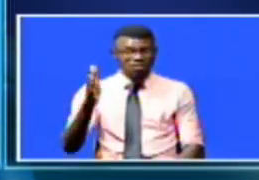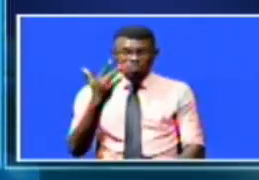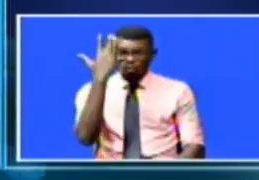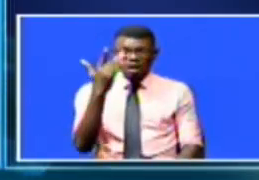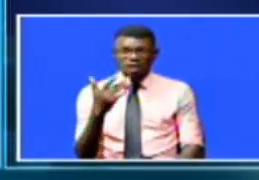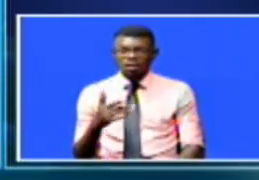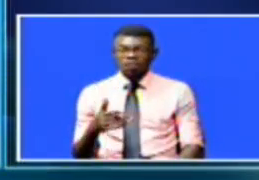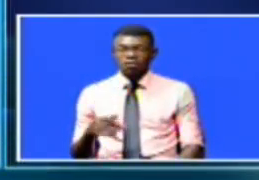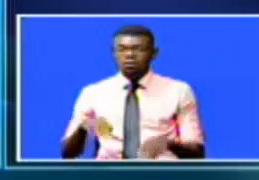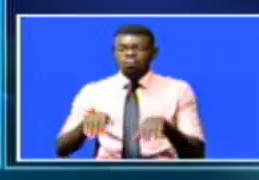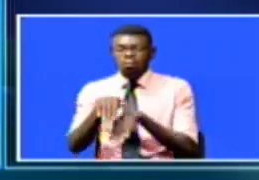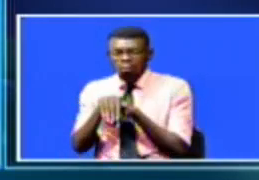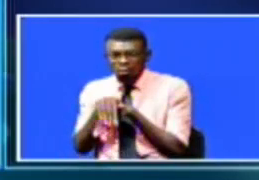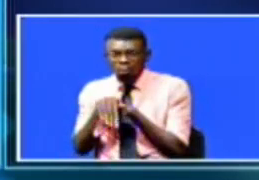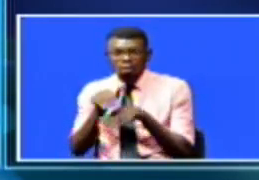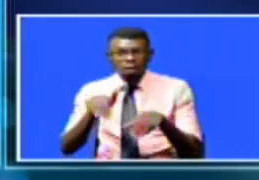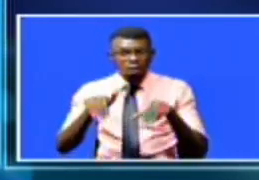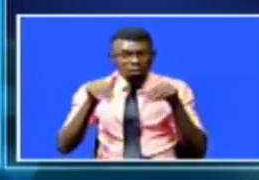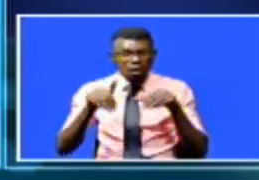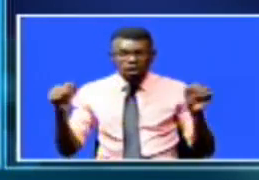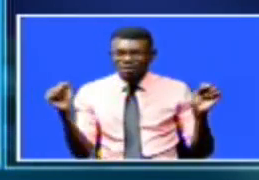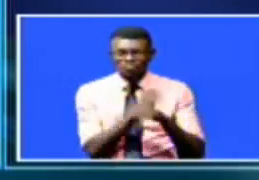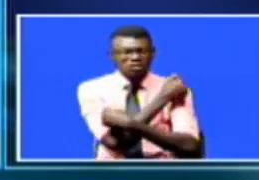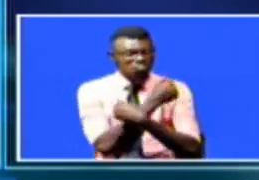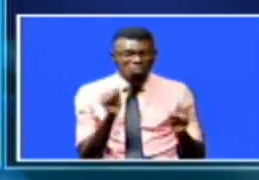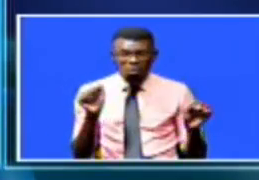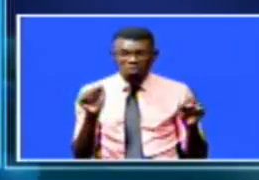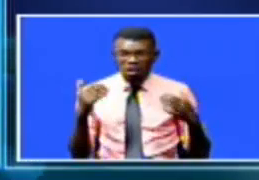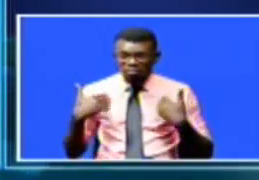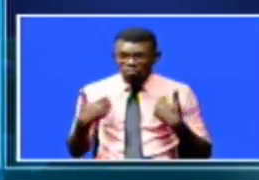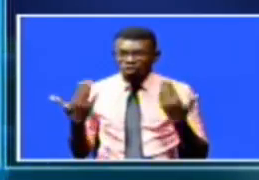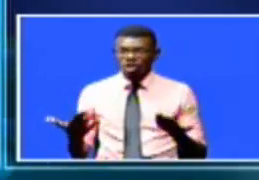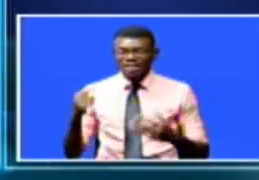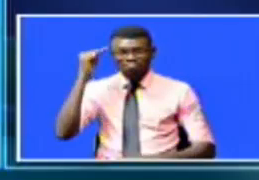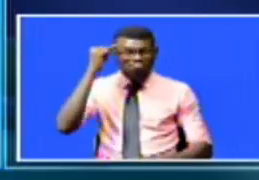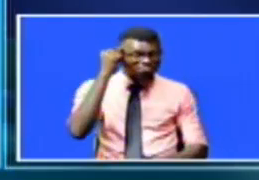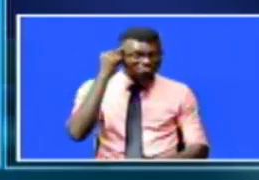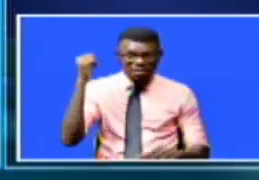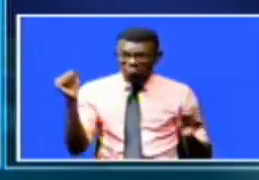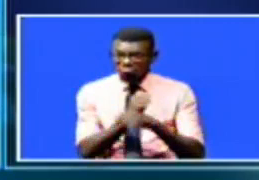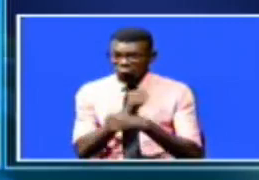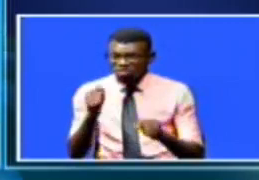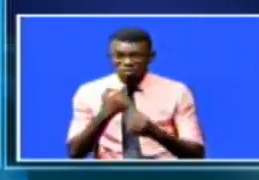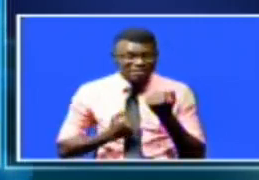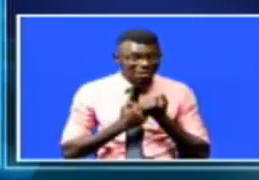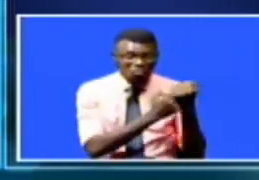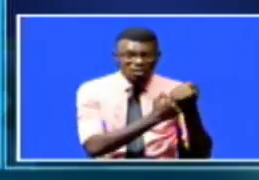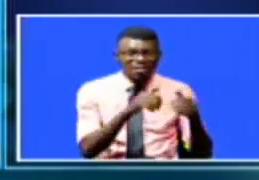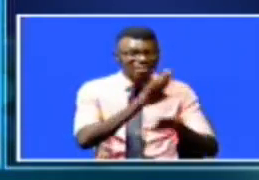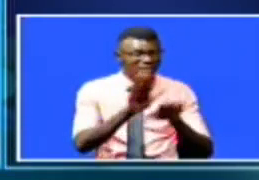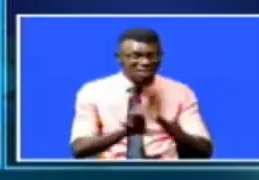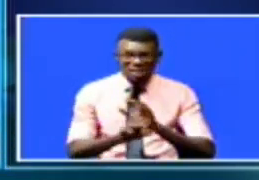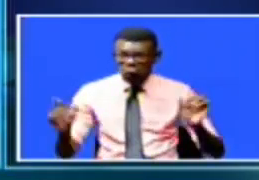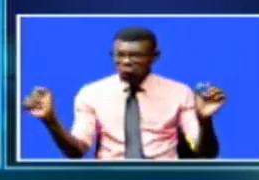sit aside and become fence sitters or to rubber stamp on things. What is ours is ours.